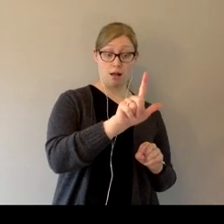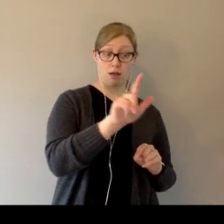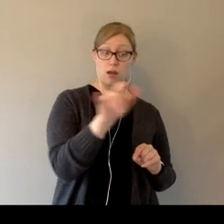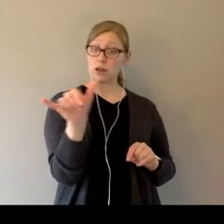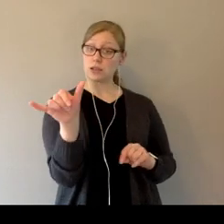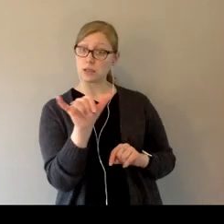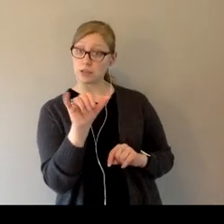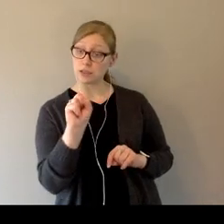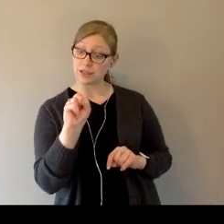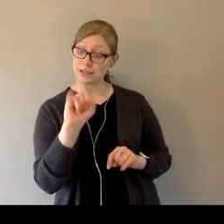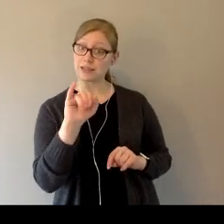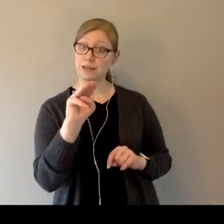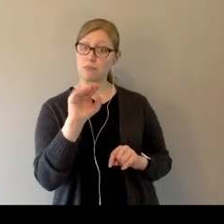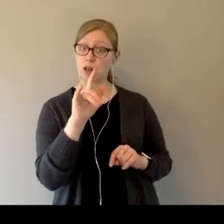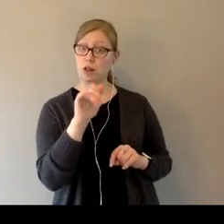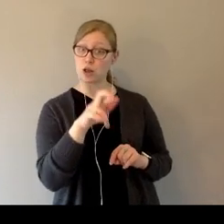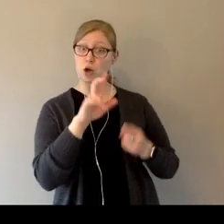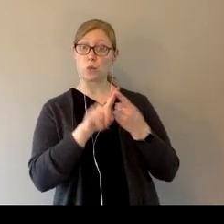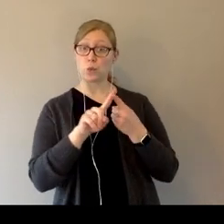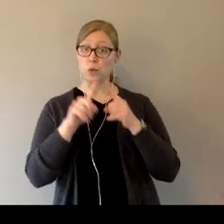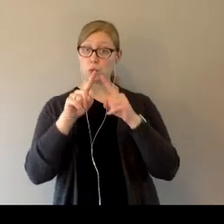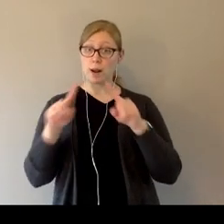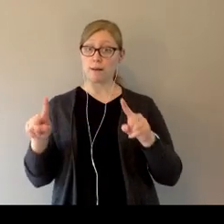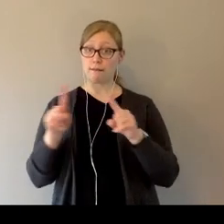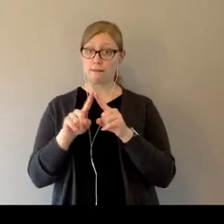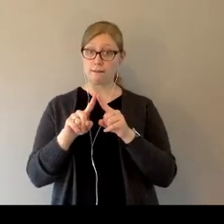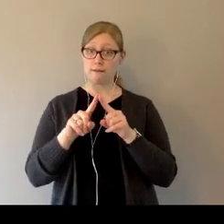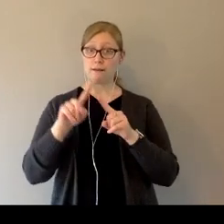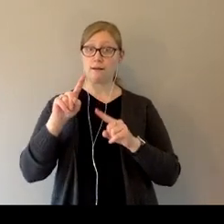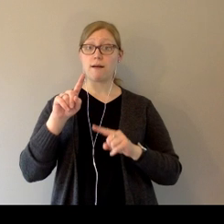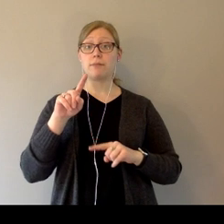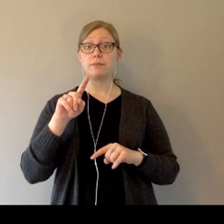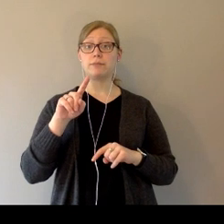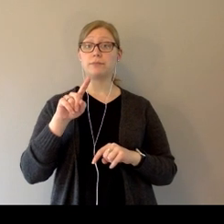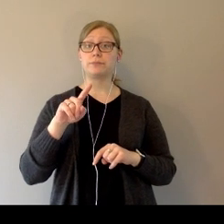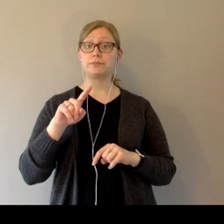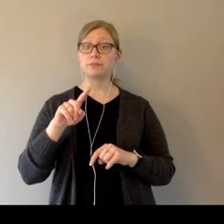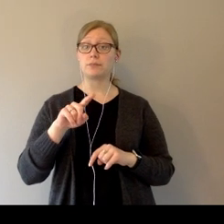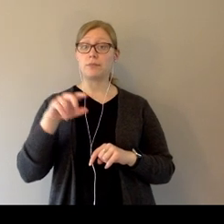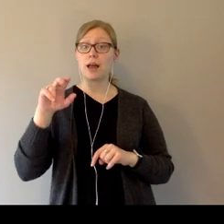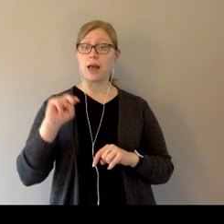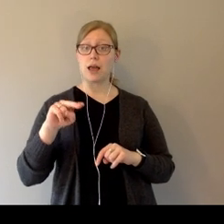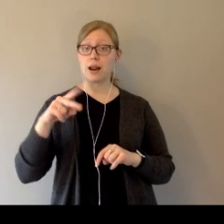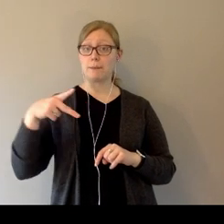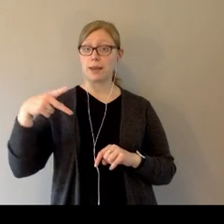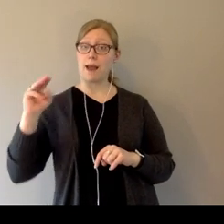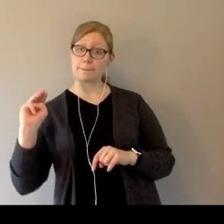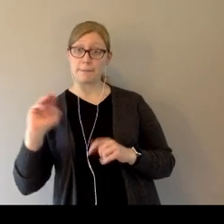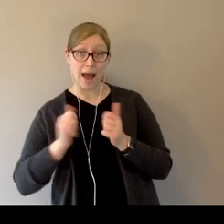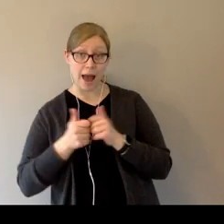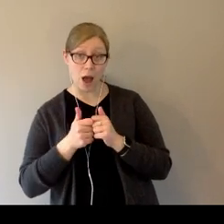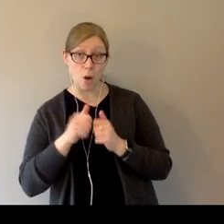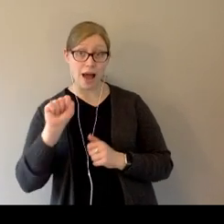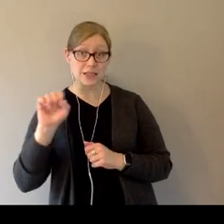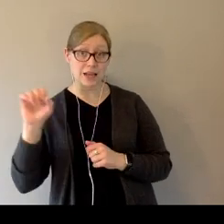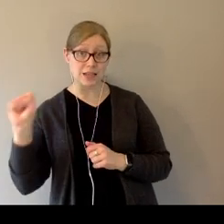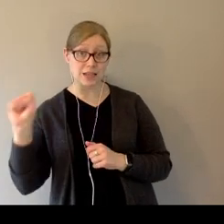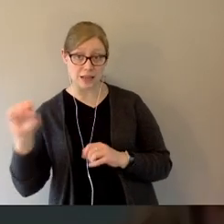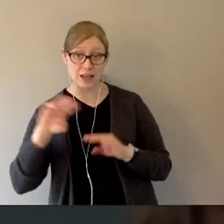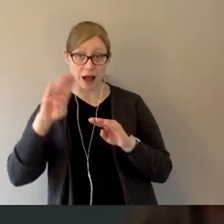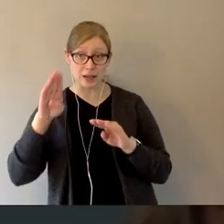to triangle NPM by side, side, side similarity.